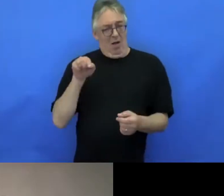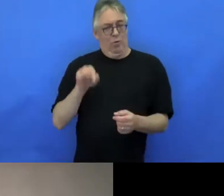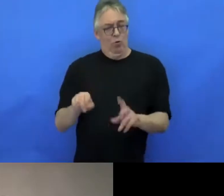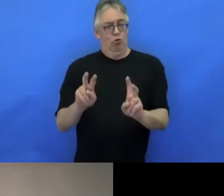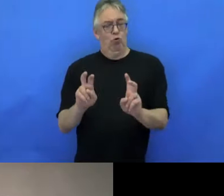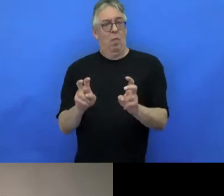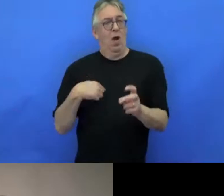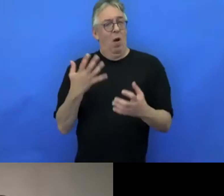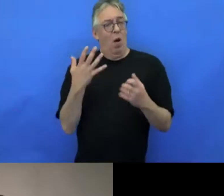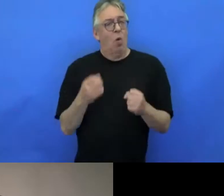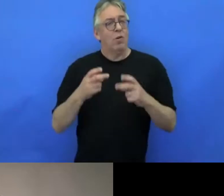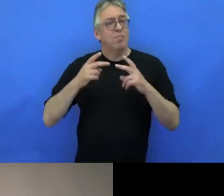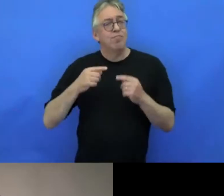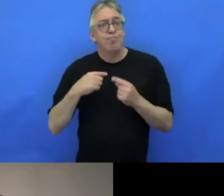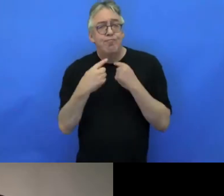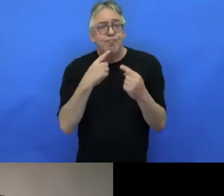these issues that